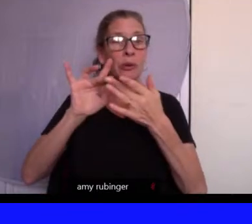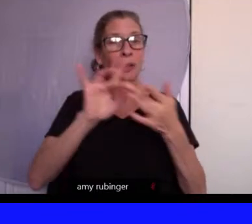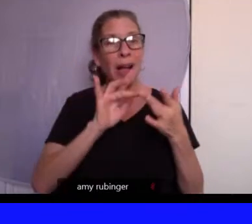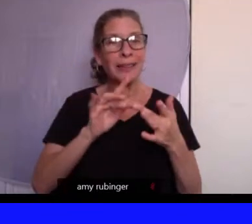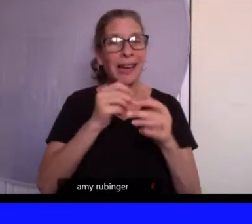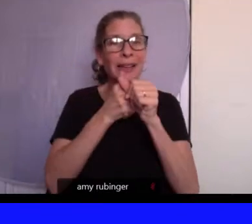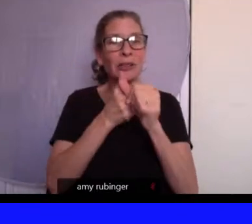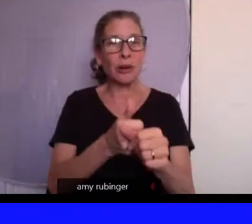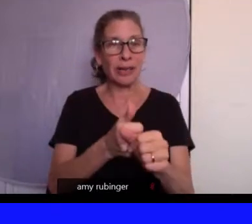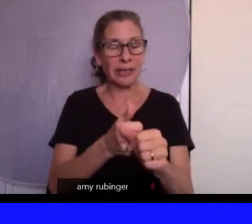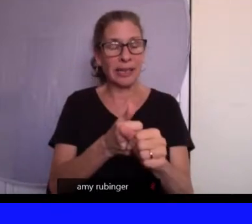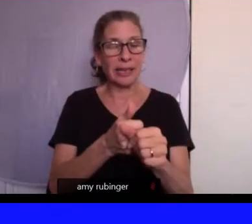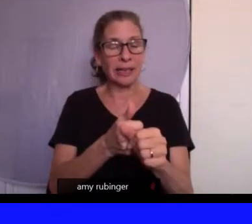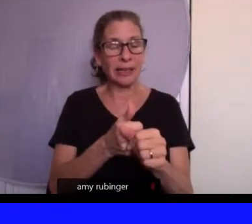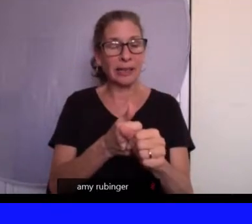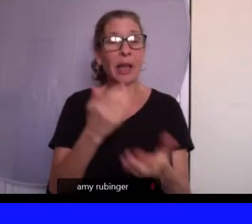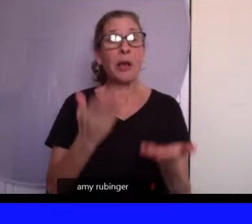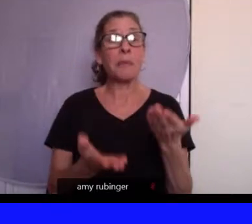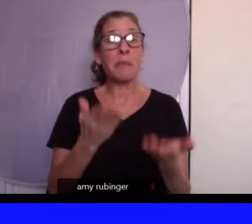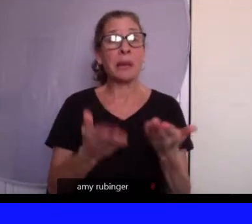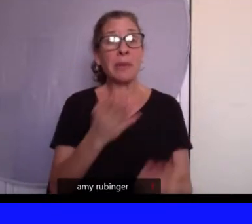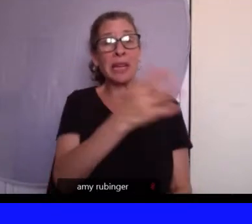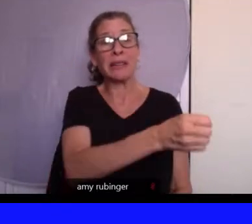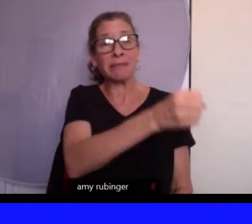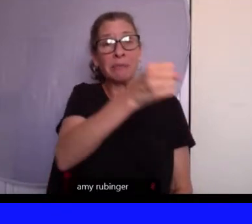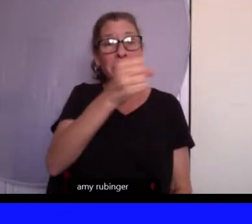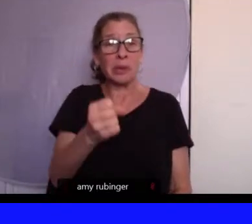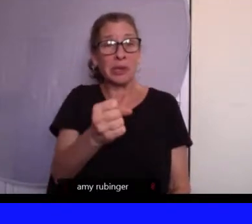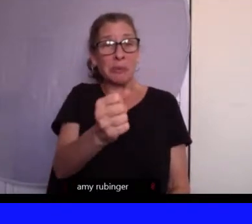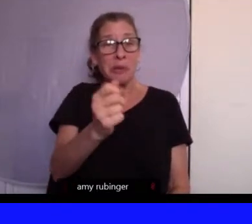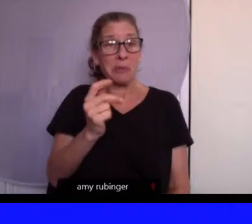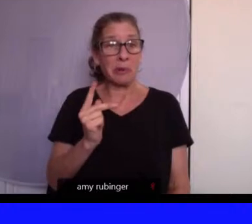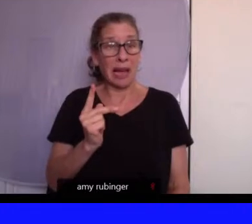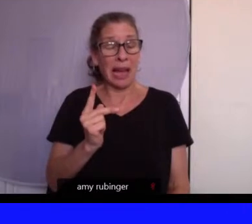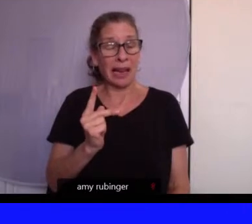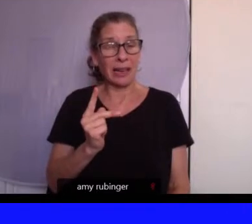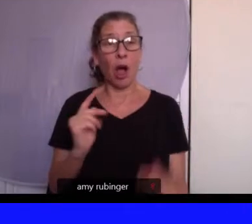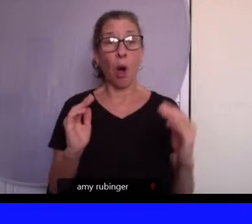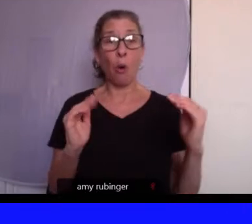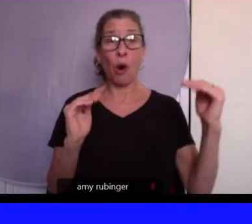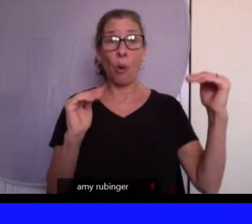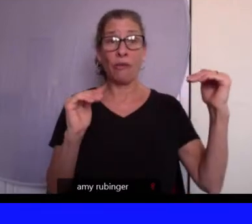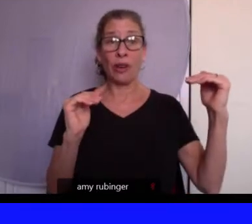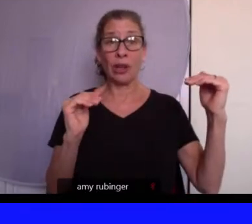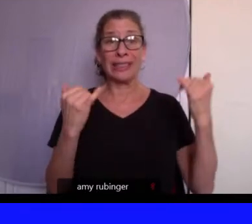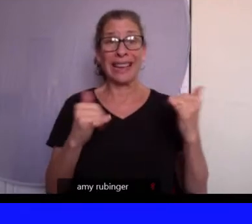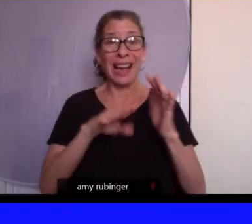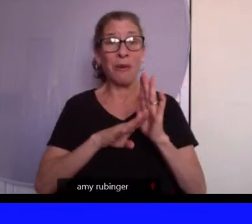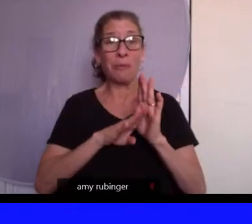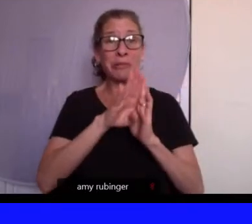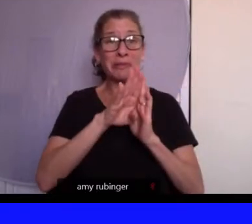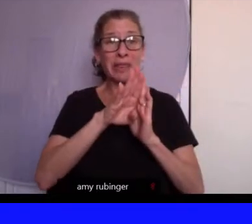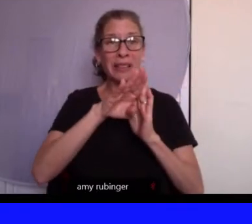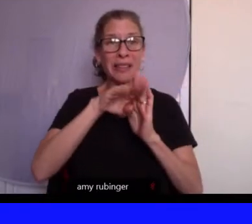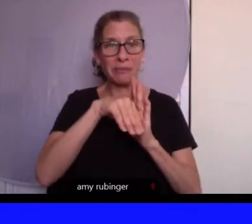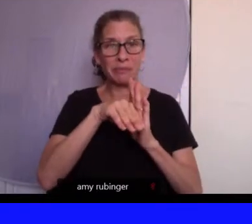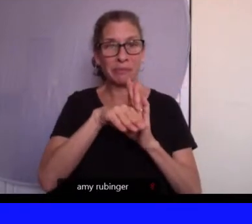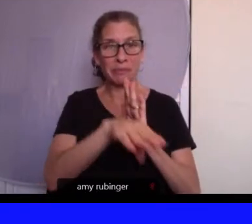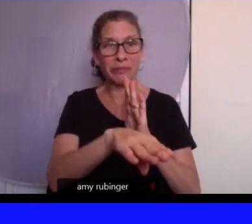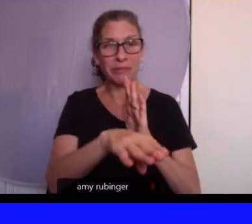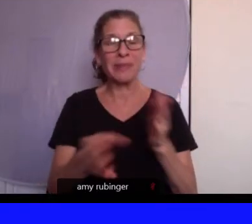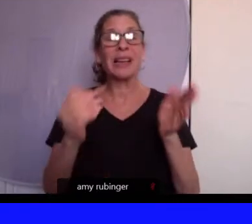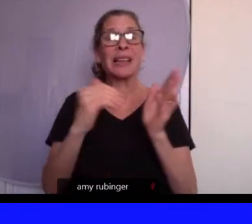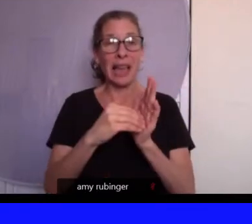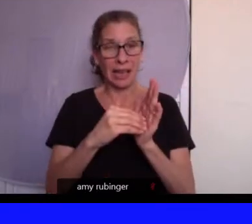know, just very quickly, I know Mount Sinai, for example, has a visiting doctor program, and they have a social